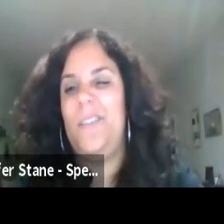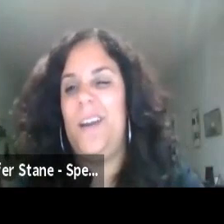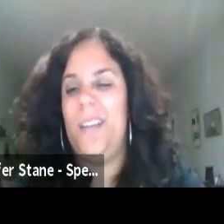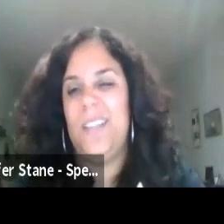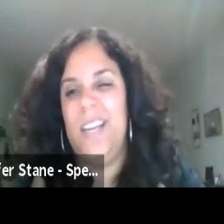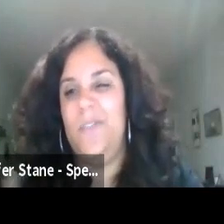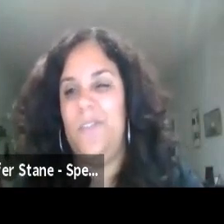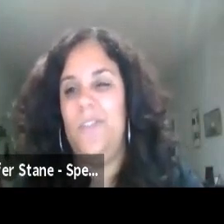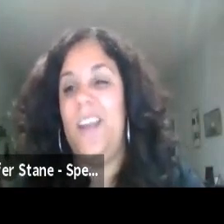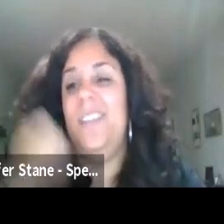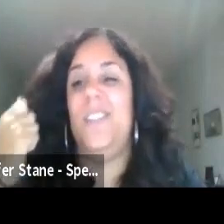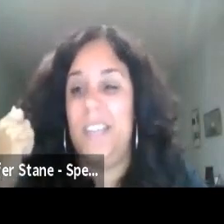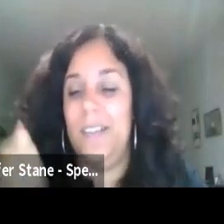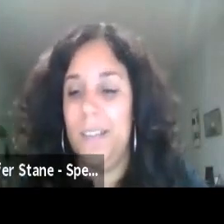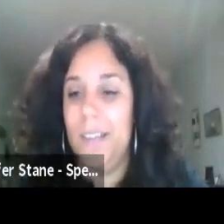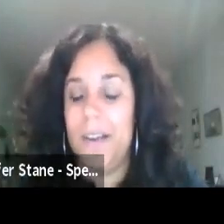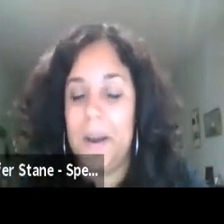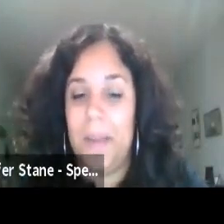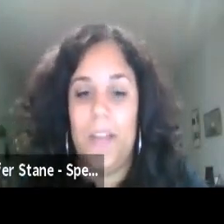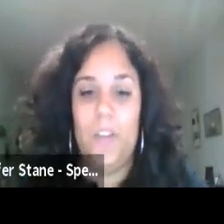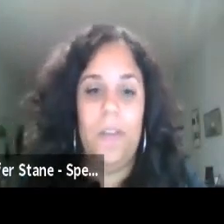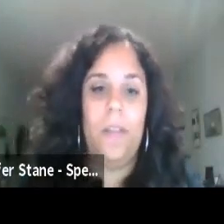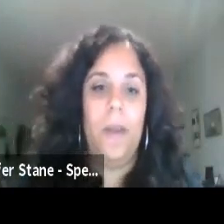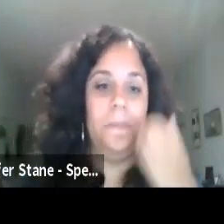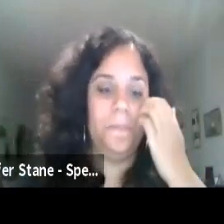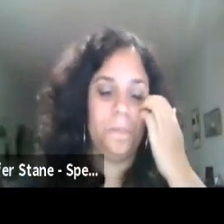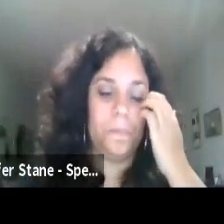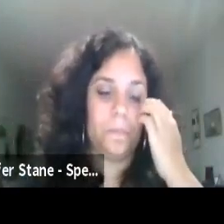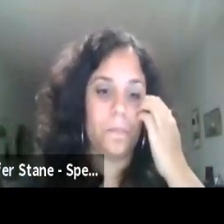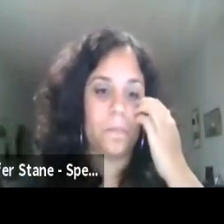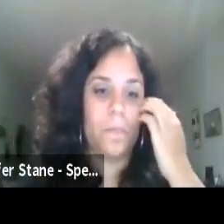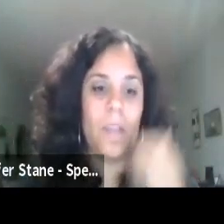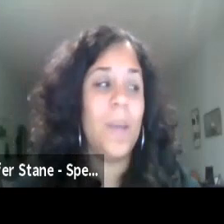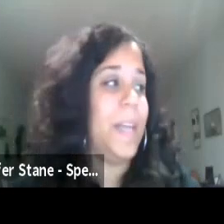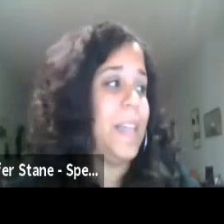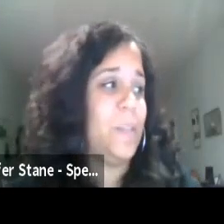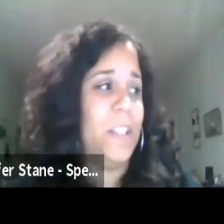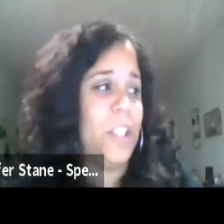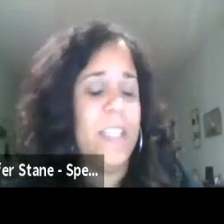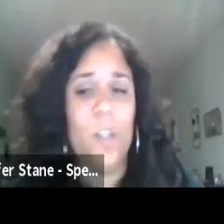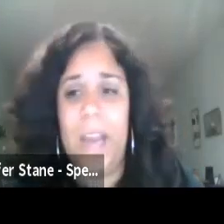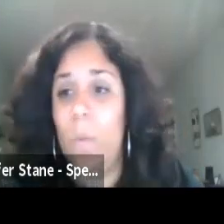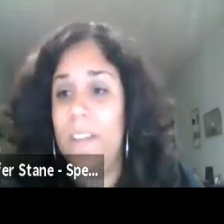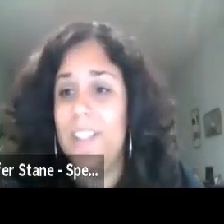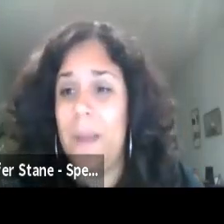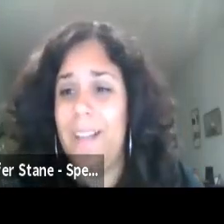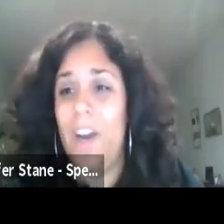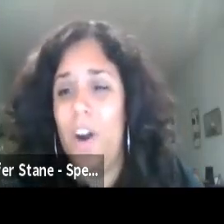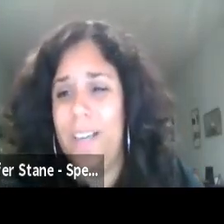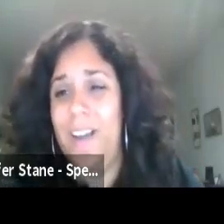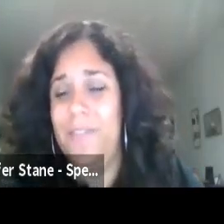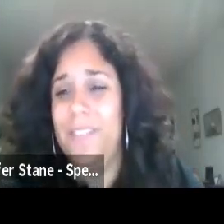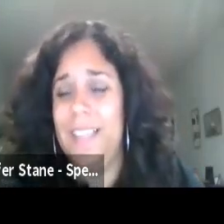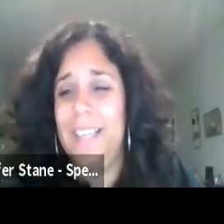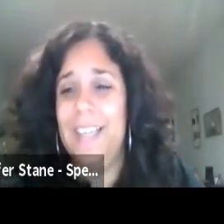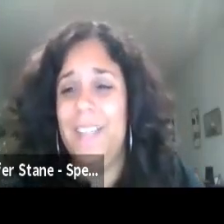kind of modify what he's eating for a few days until he could get that tooth out of there. But in this picture, he told me I wasn't smiling